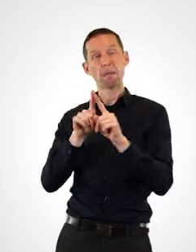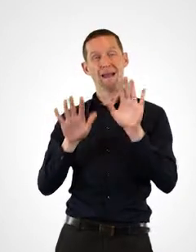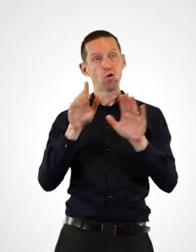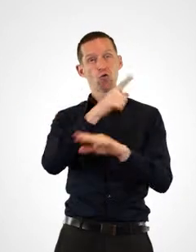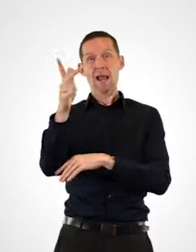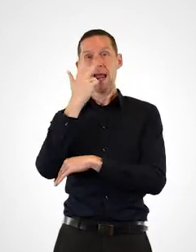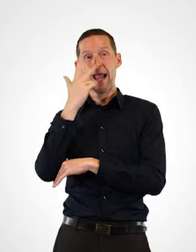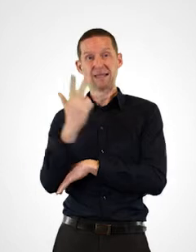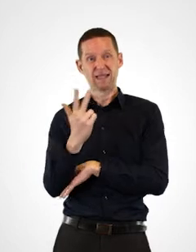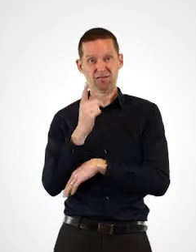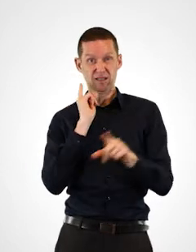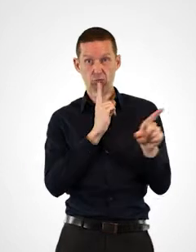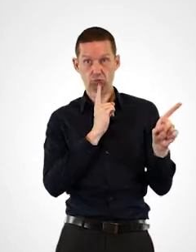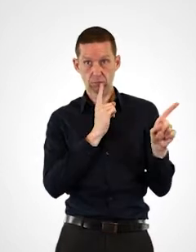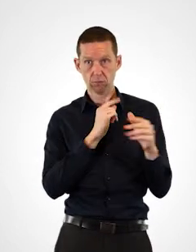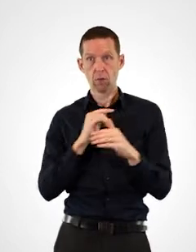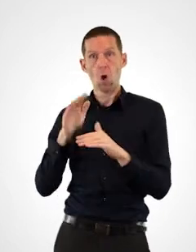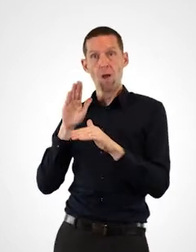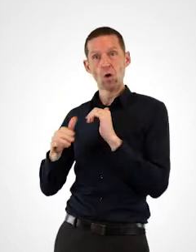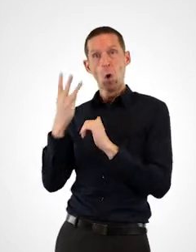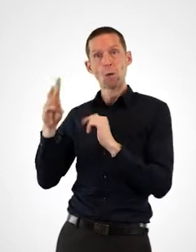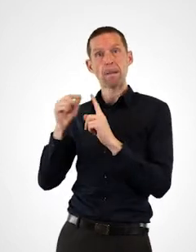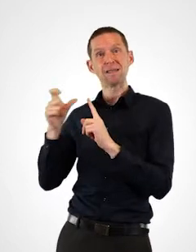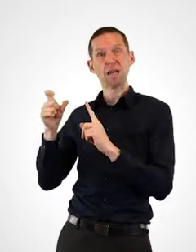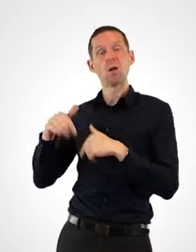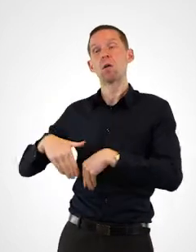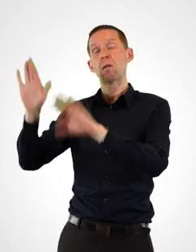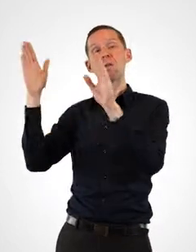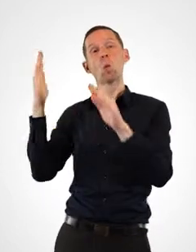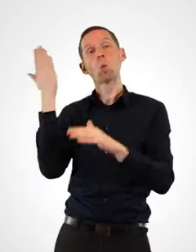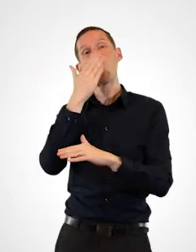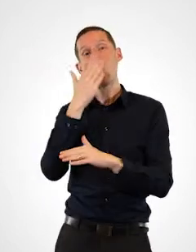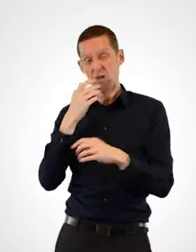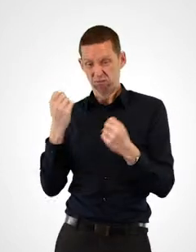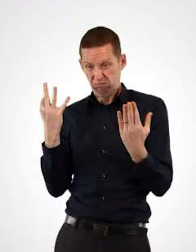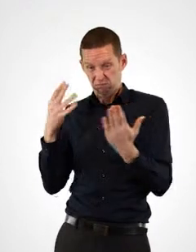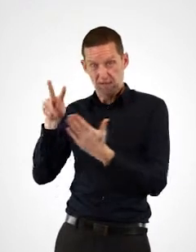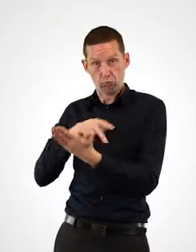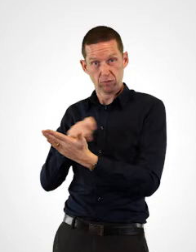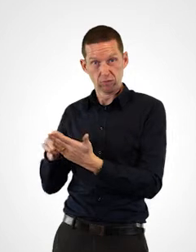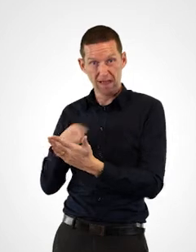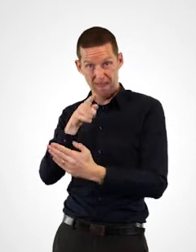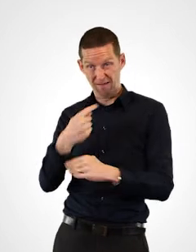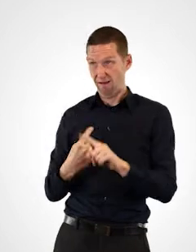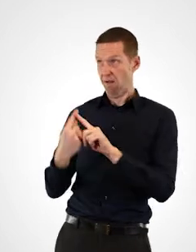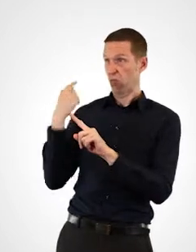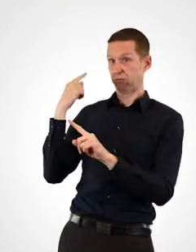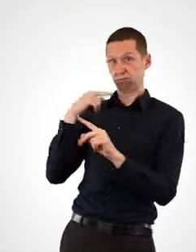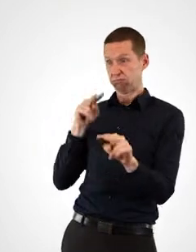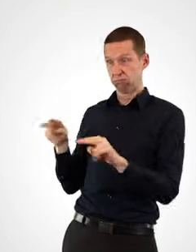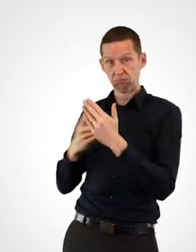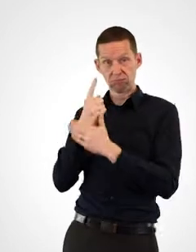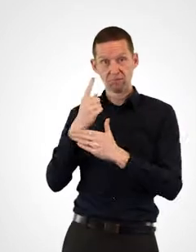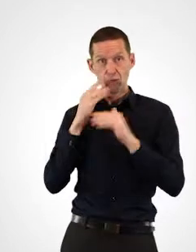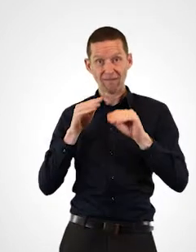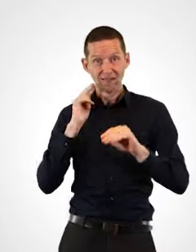reader, and more than 30% leave school functionally illiterate. That has been our history in literacy education for deaf children. And these